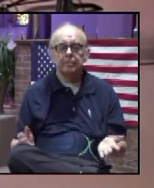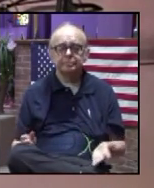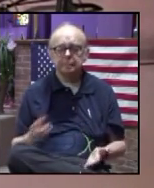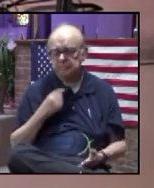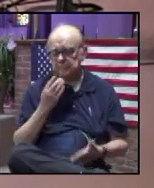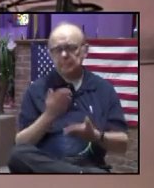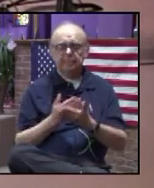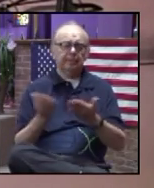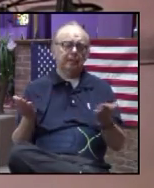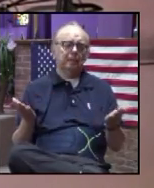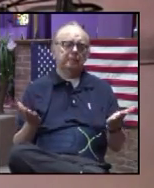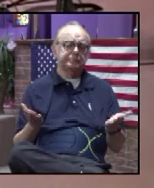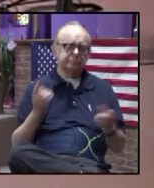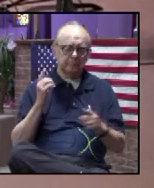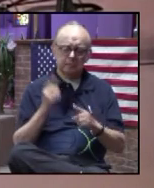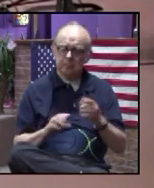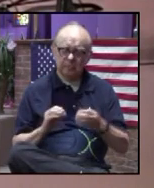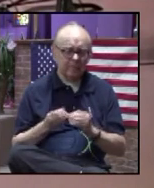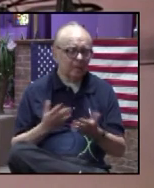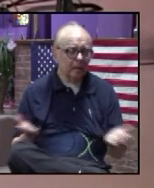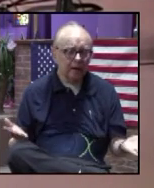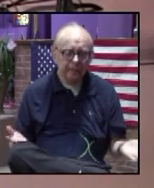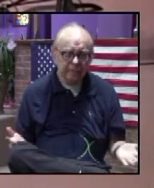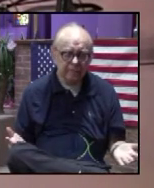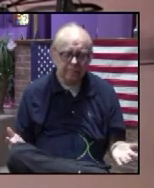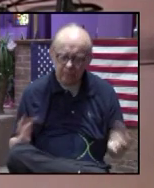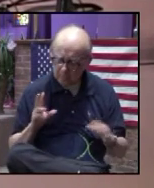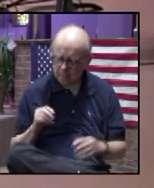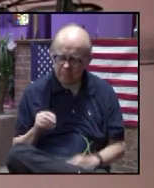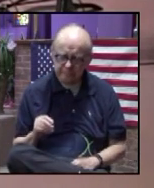say this to y'all. You can't fix it.